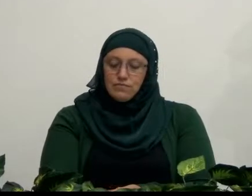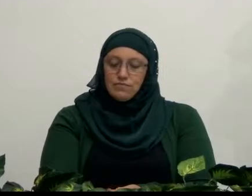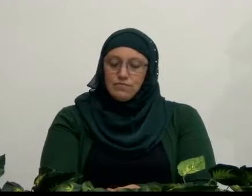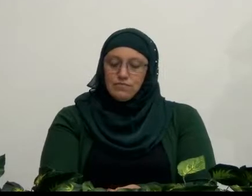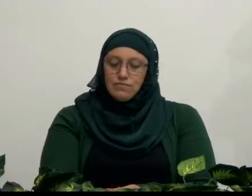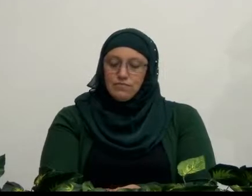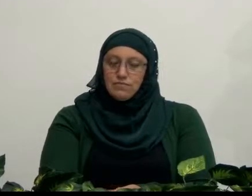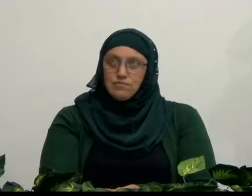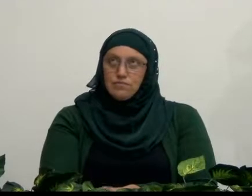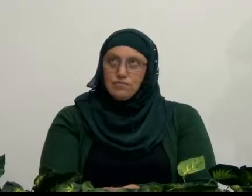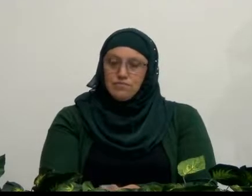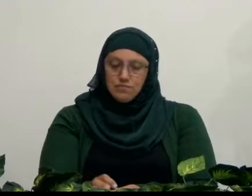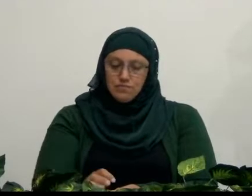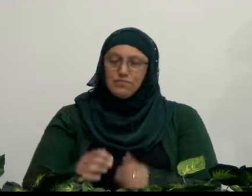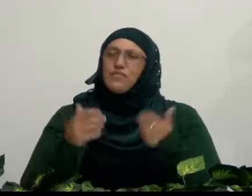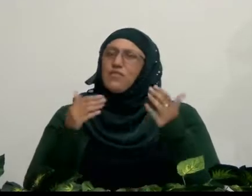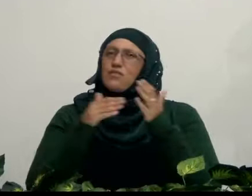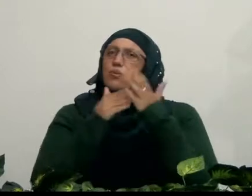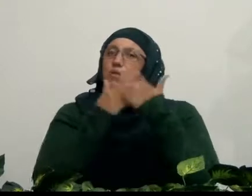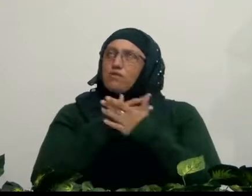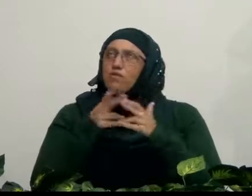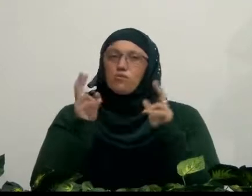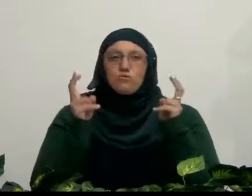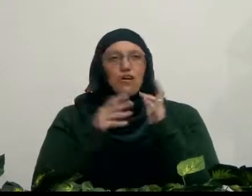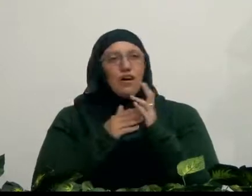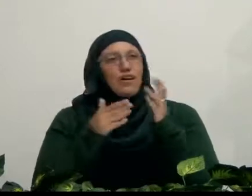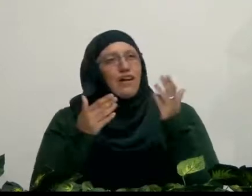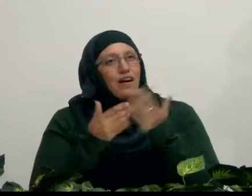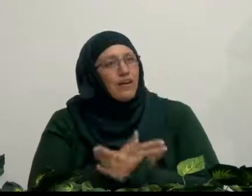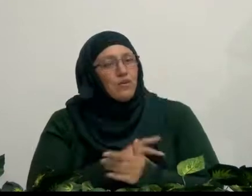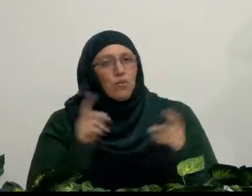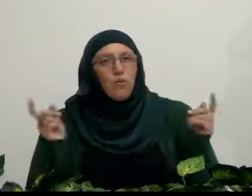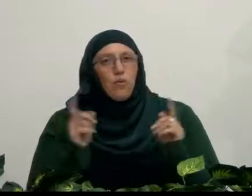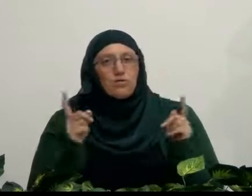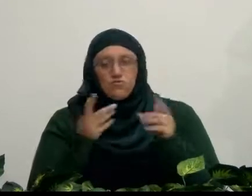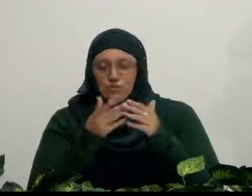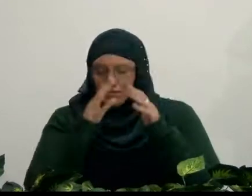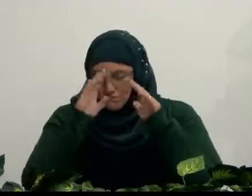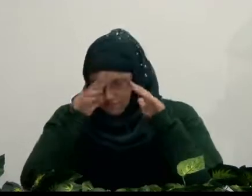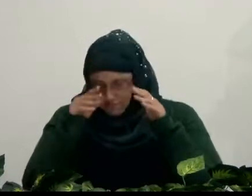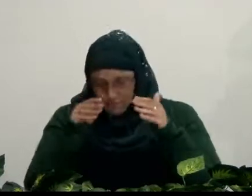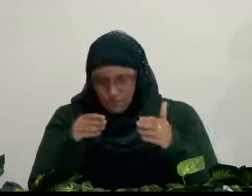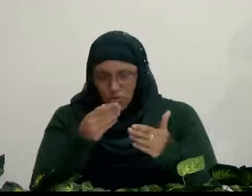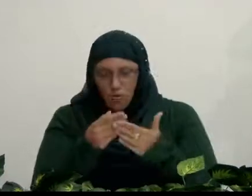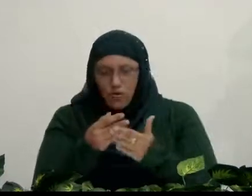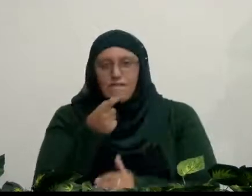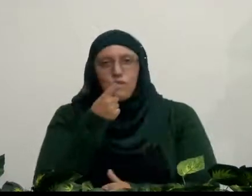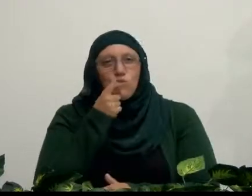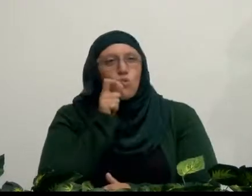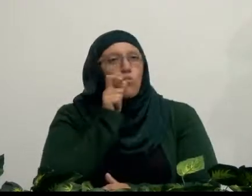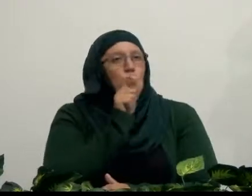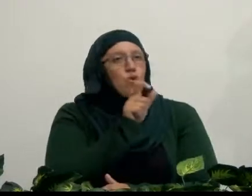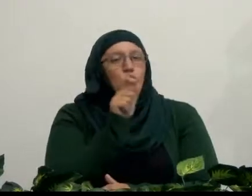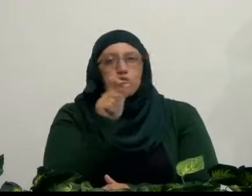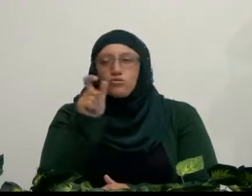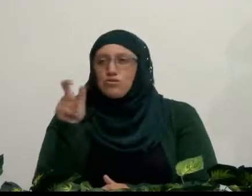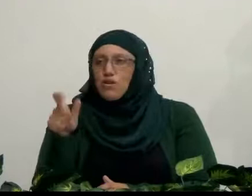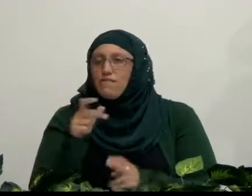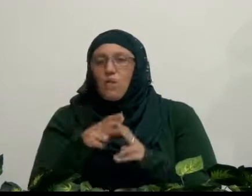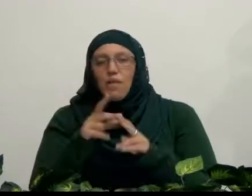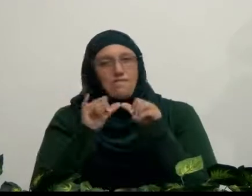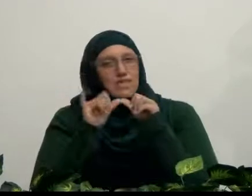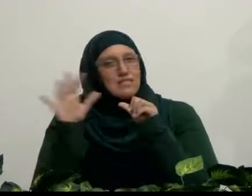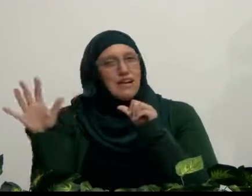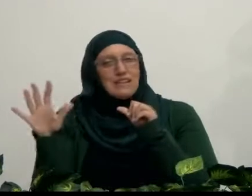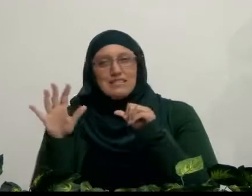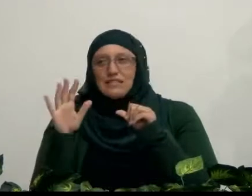Inshallah, the topic for tonight is just to zoom in and highlight only a few words of that brilliant sermon